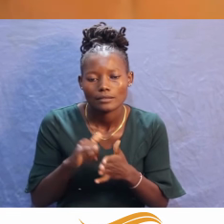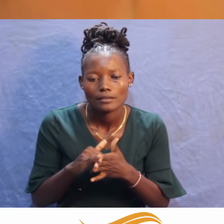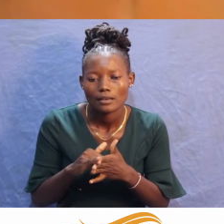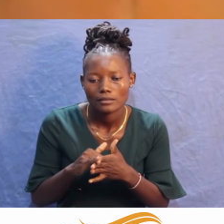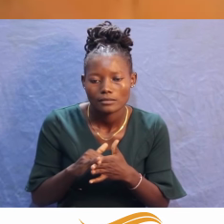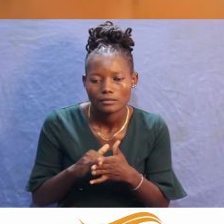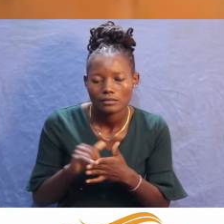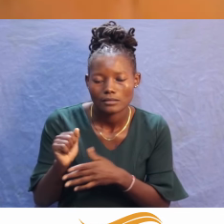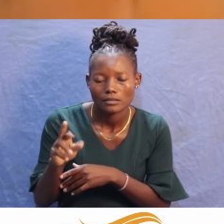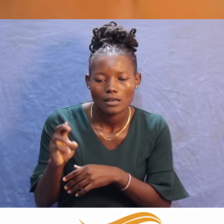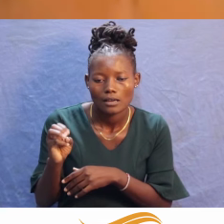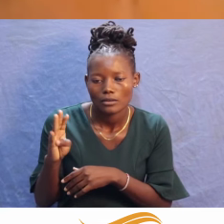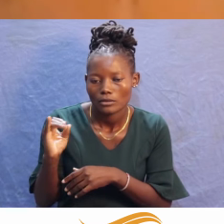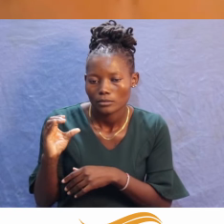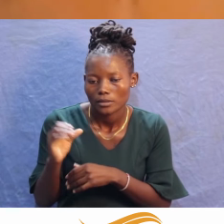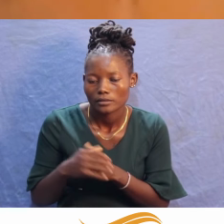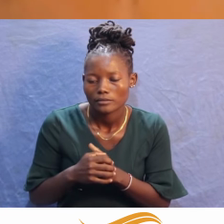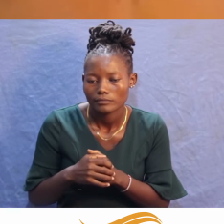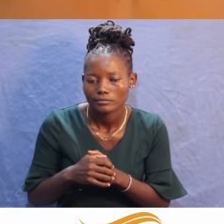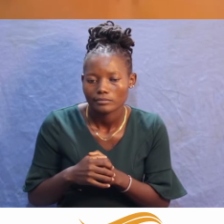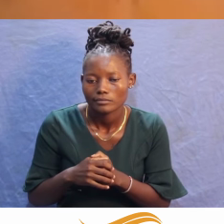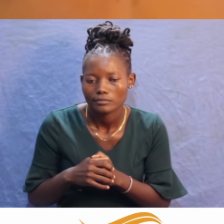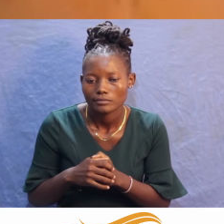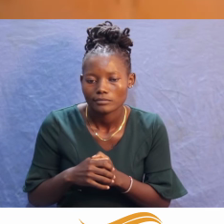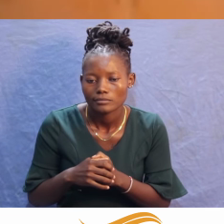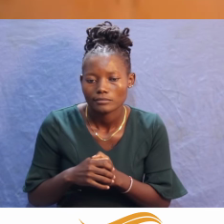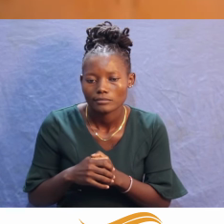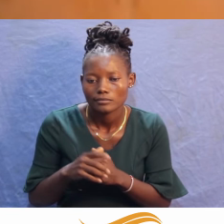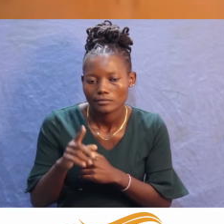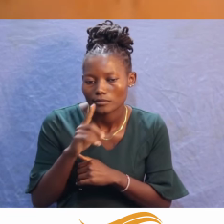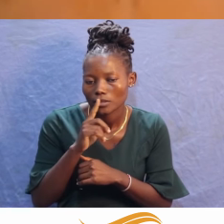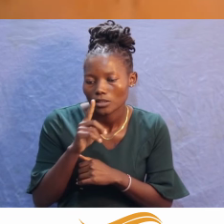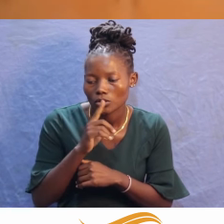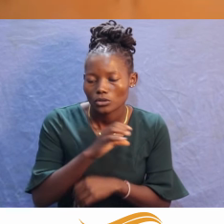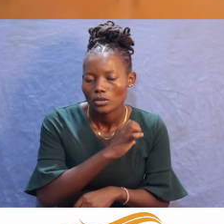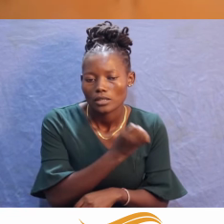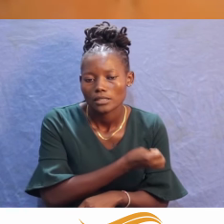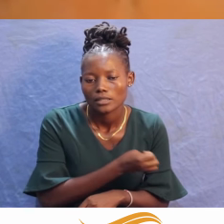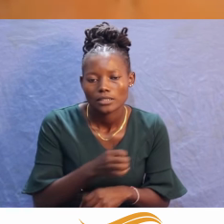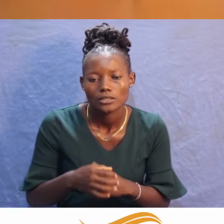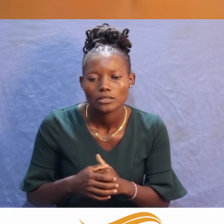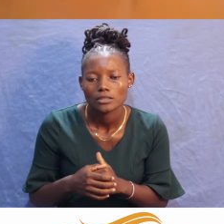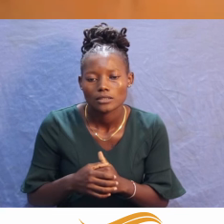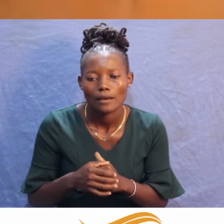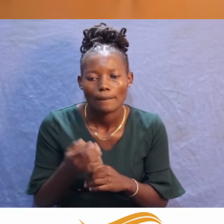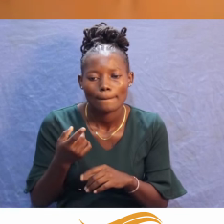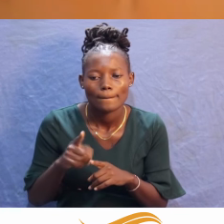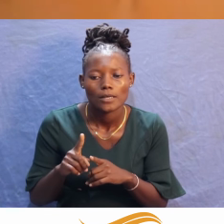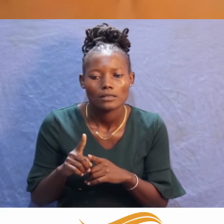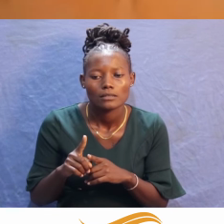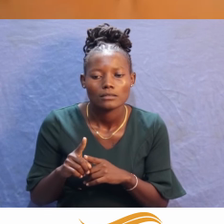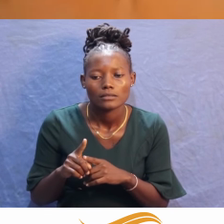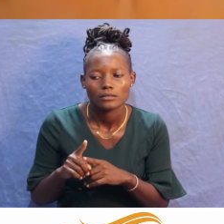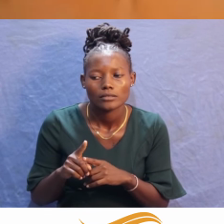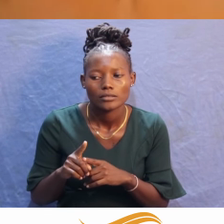their anaerobic abilities with short bursts of energy. But put them on